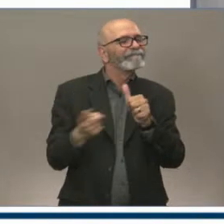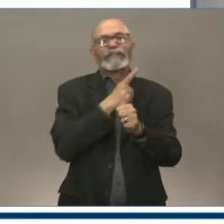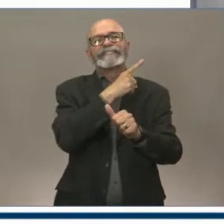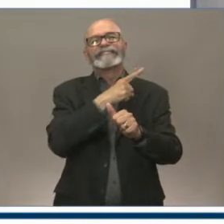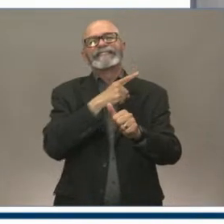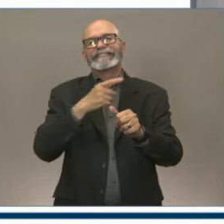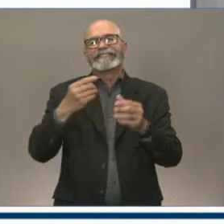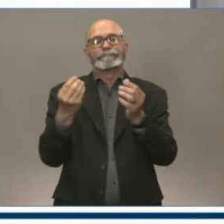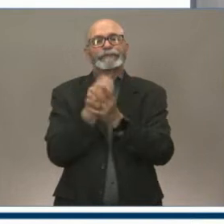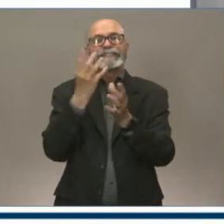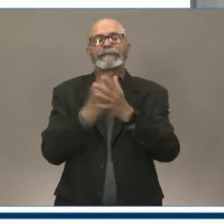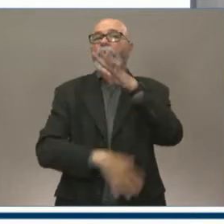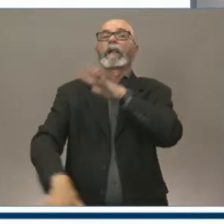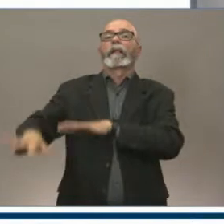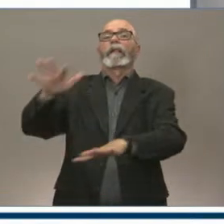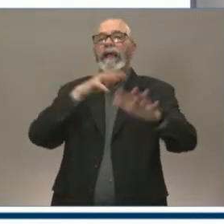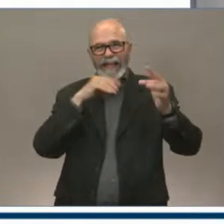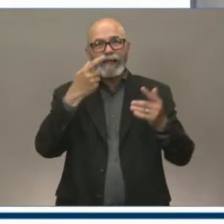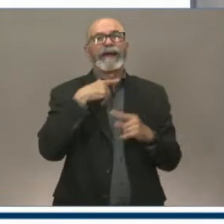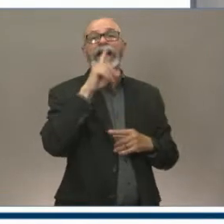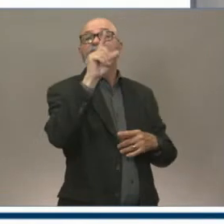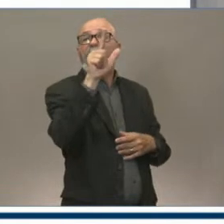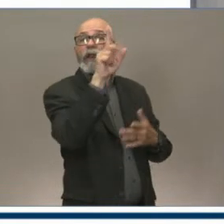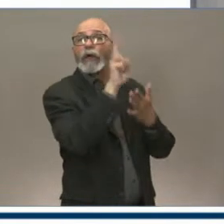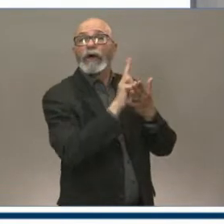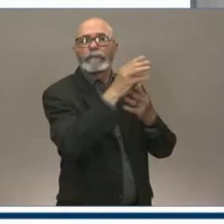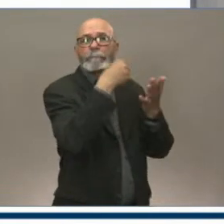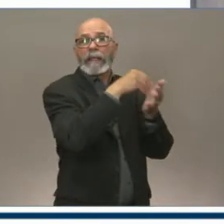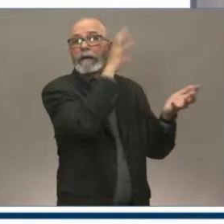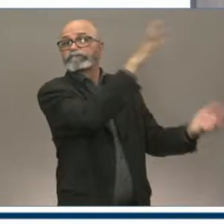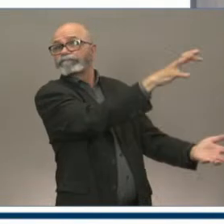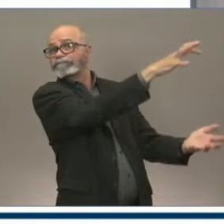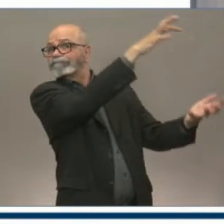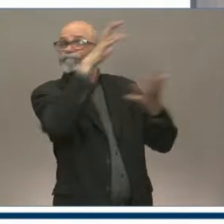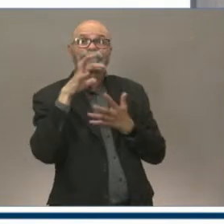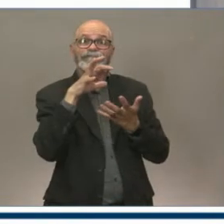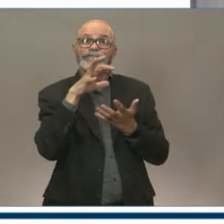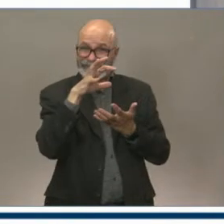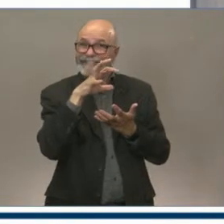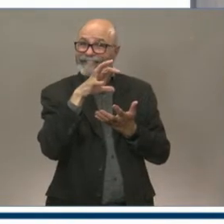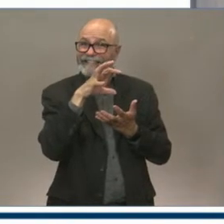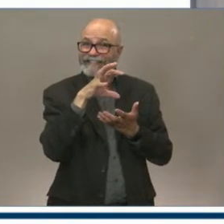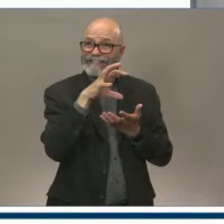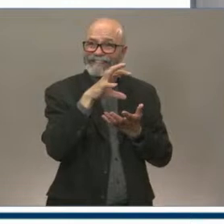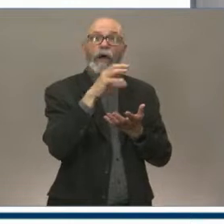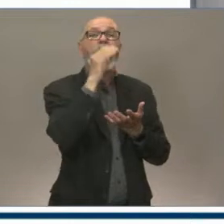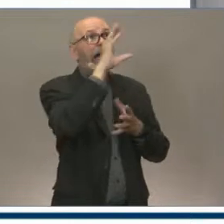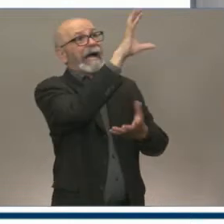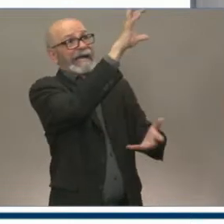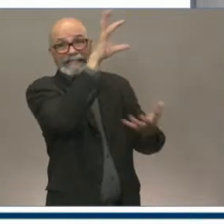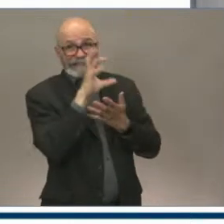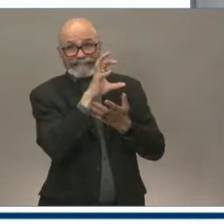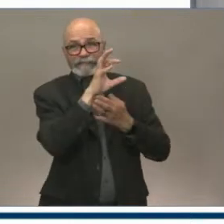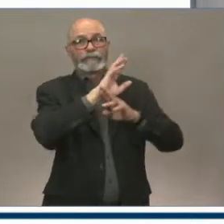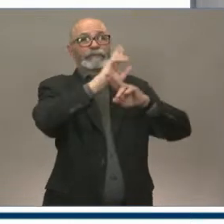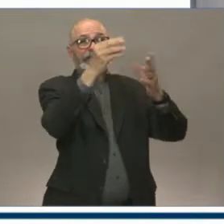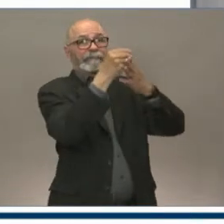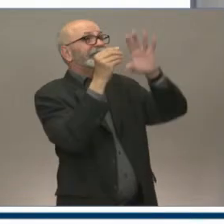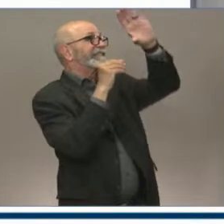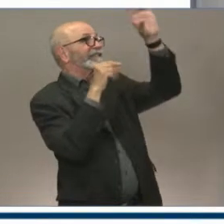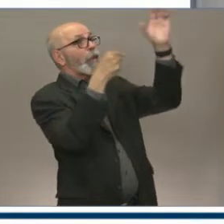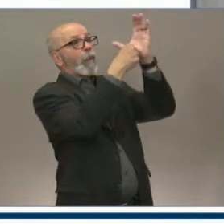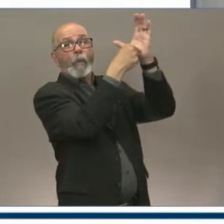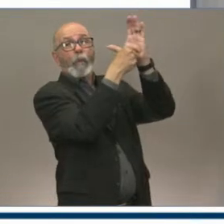reached out to Dalhousie, that team that administered the last fund. We'll replenish the fund with the required amounts to make sure